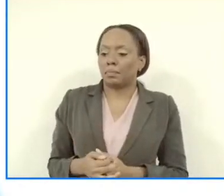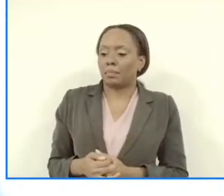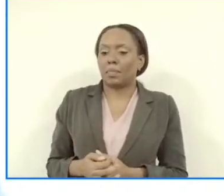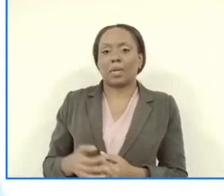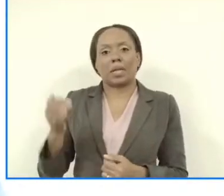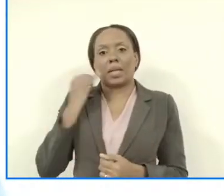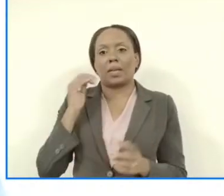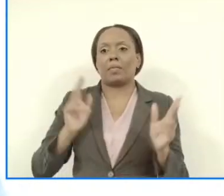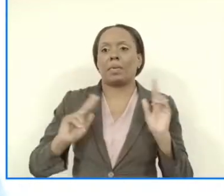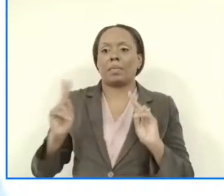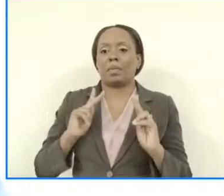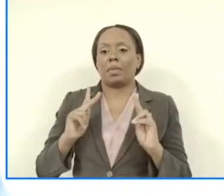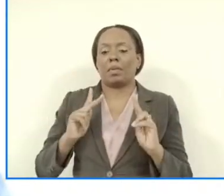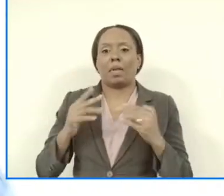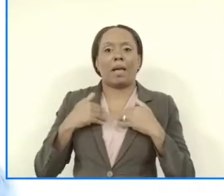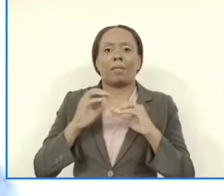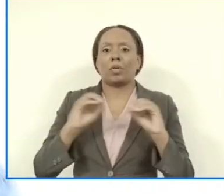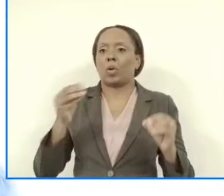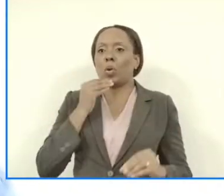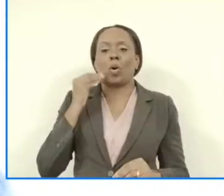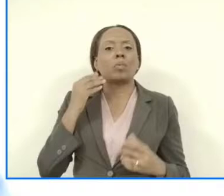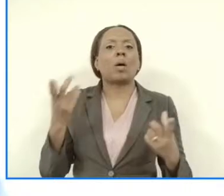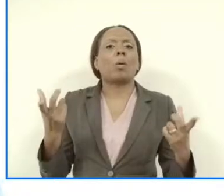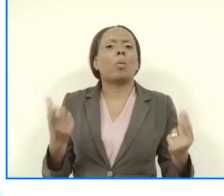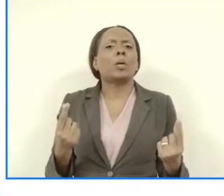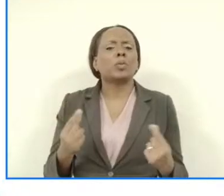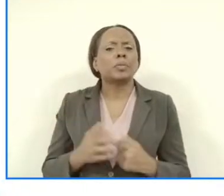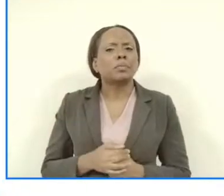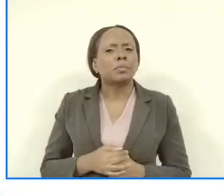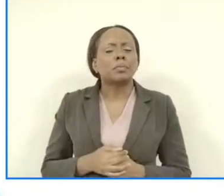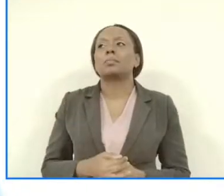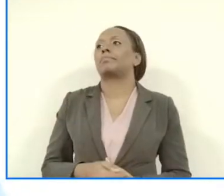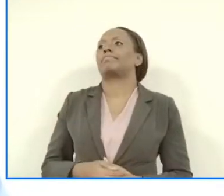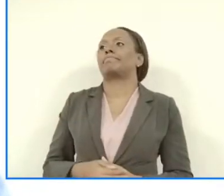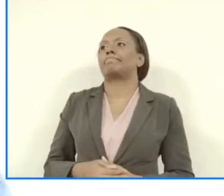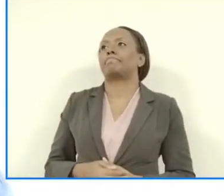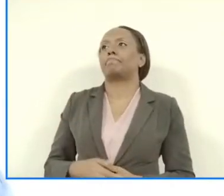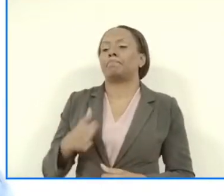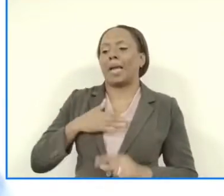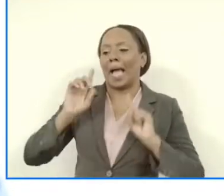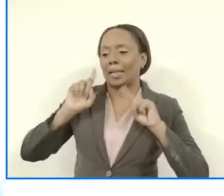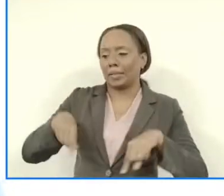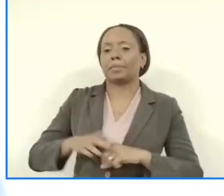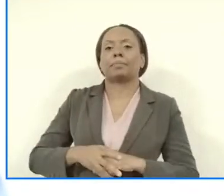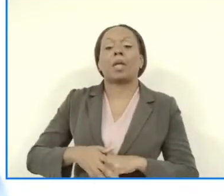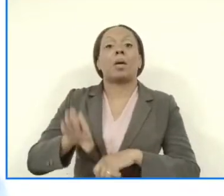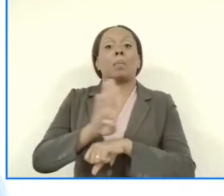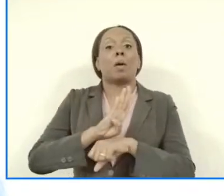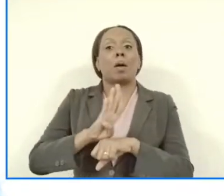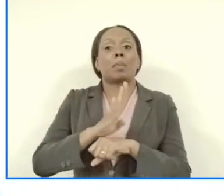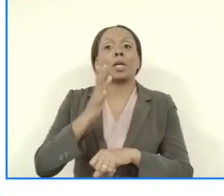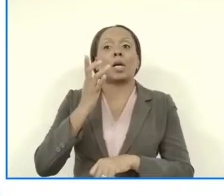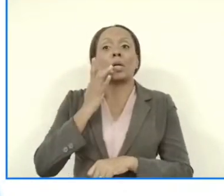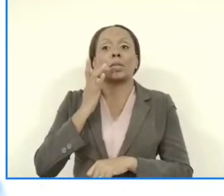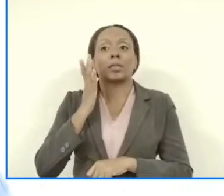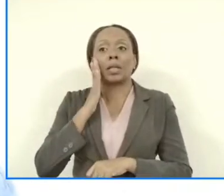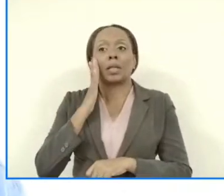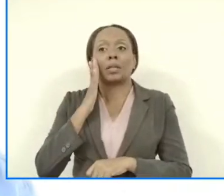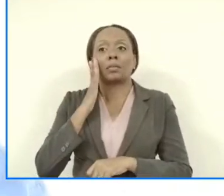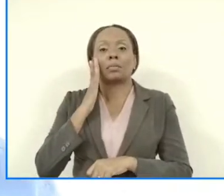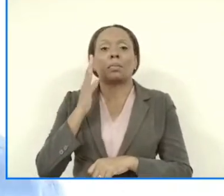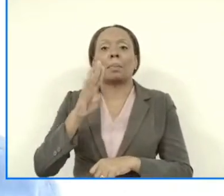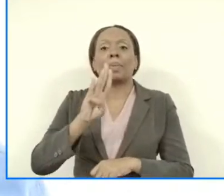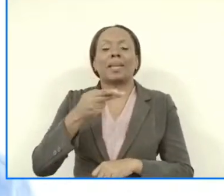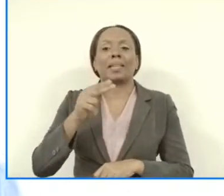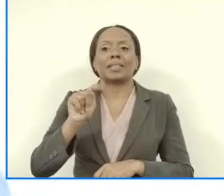been displaced? The Barbados Hotel and Tourism Authority, along with the Intimate Hotels of Barbados,